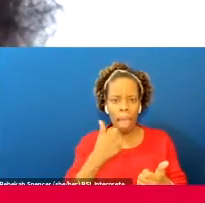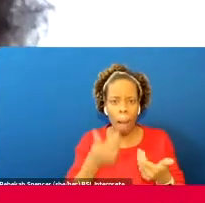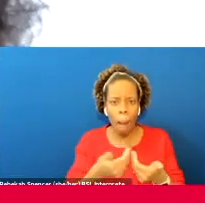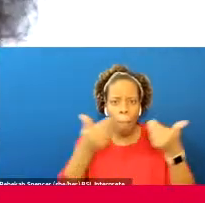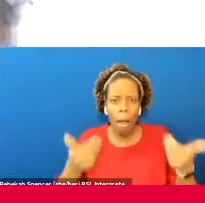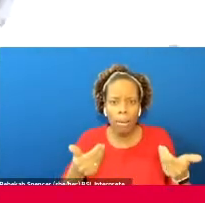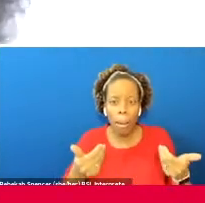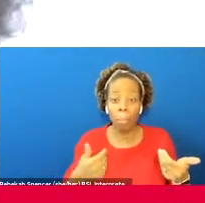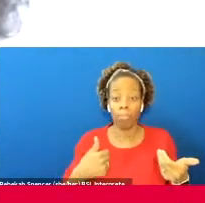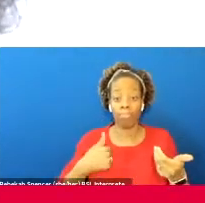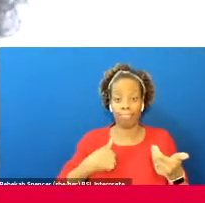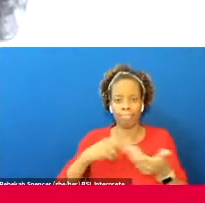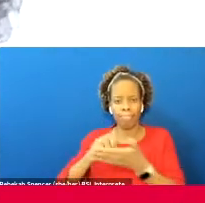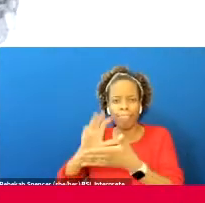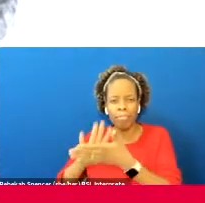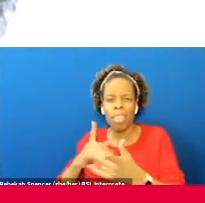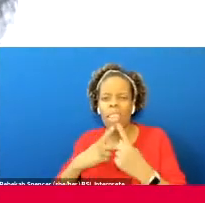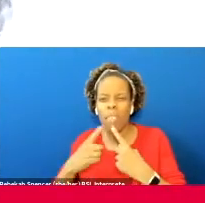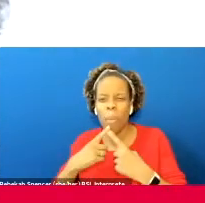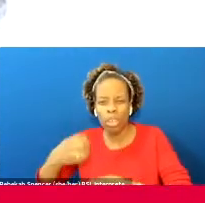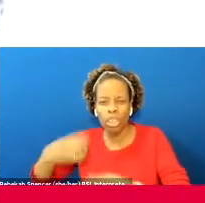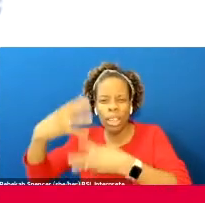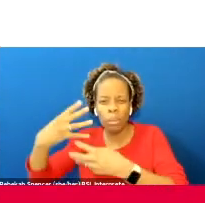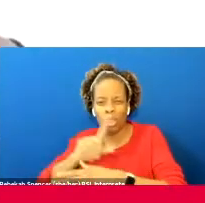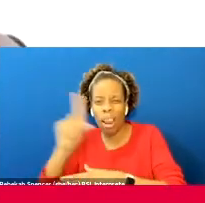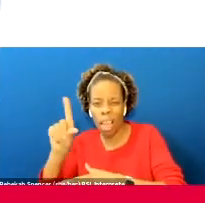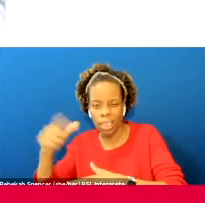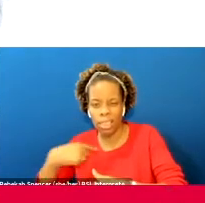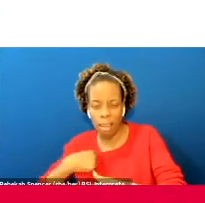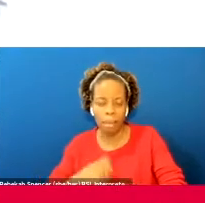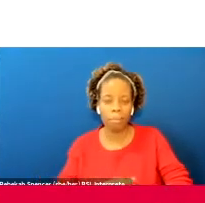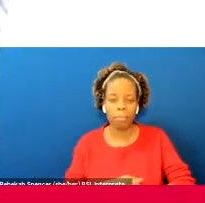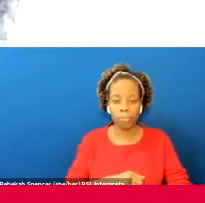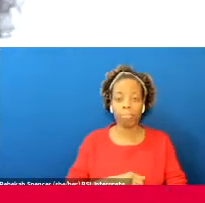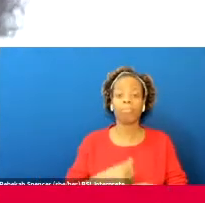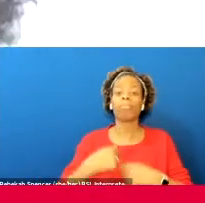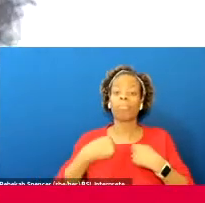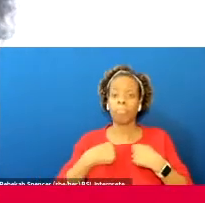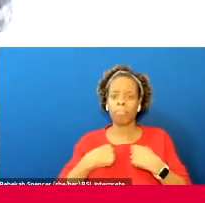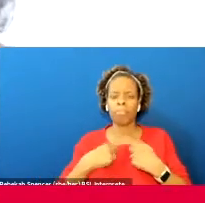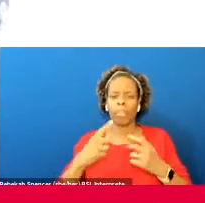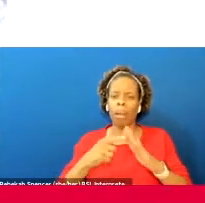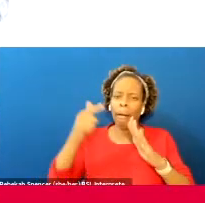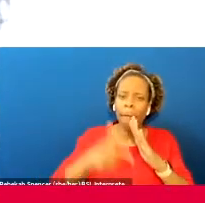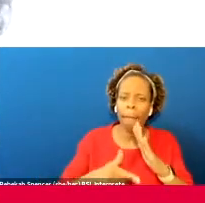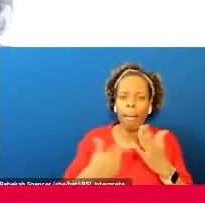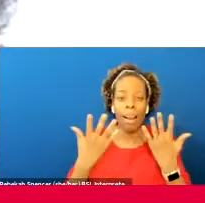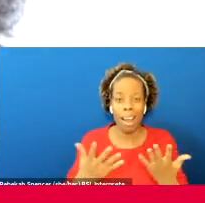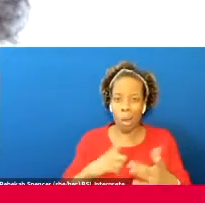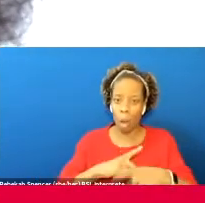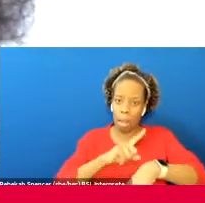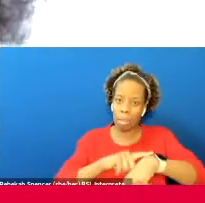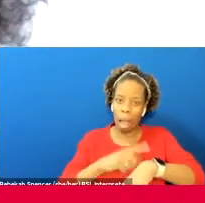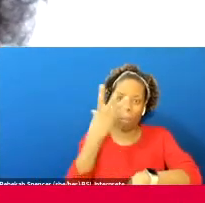chat box soon, or else I'll put it there later myself. But essentially, you know, I won't go into like massive detail for the sake of time,